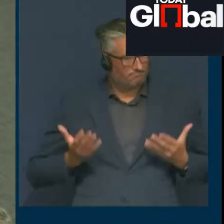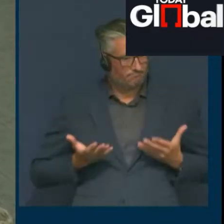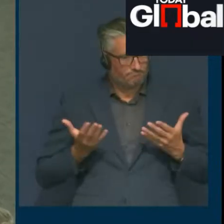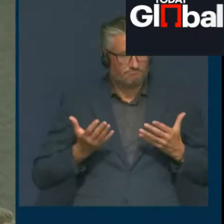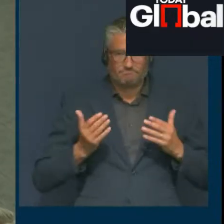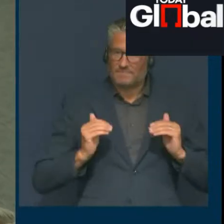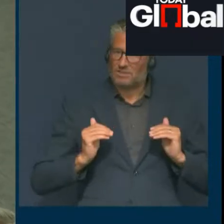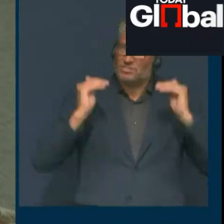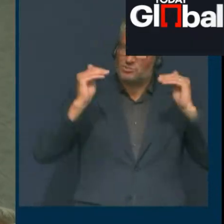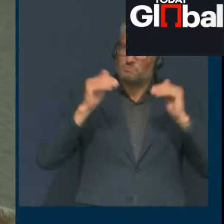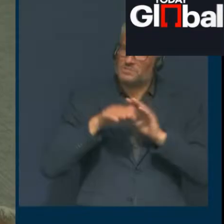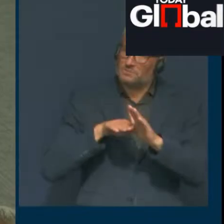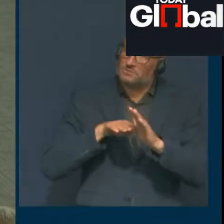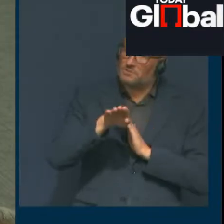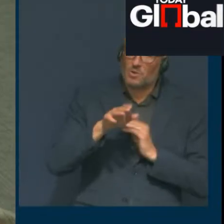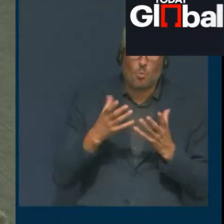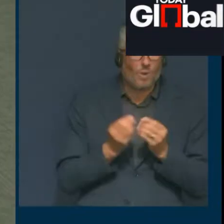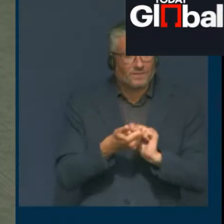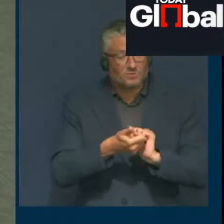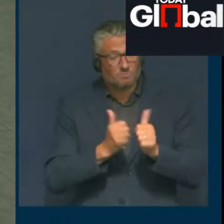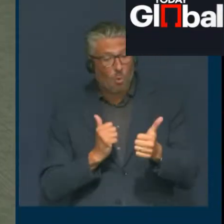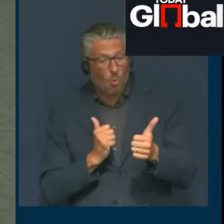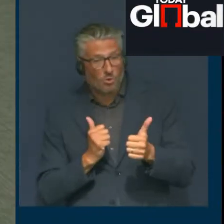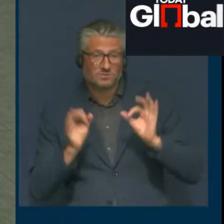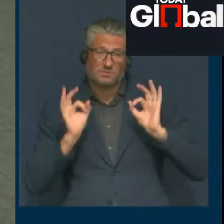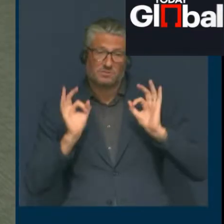sports excellence.